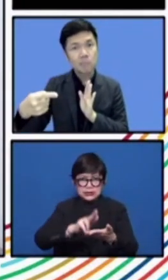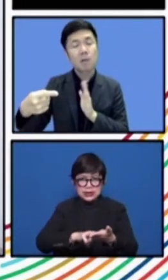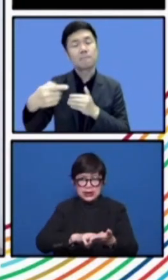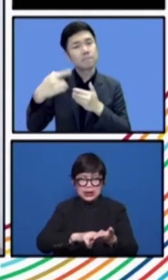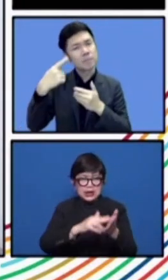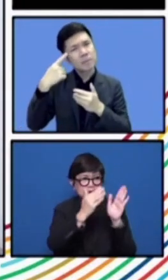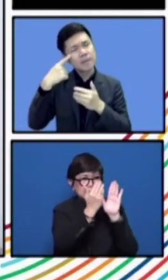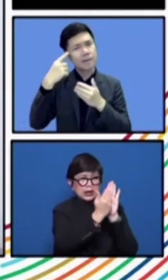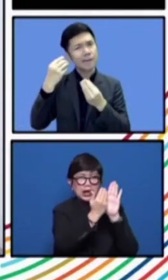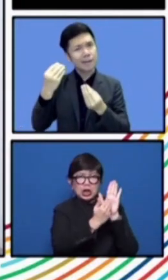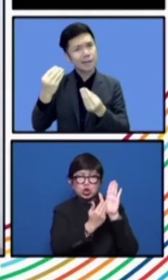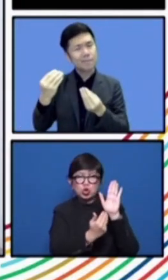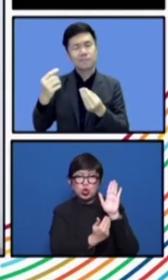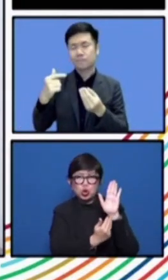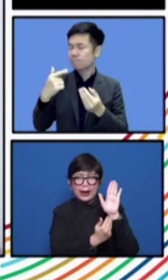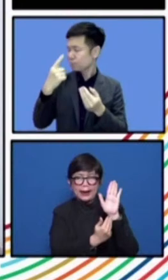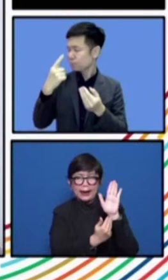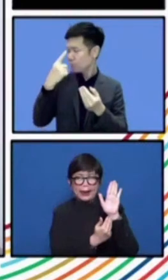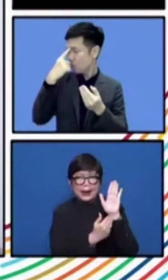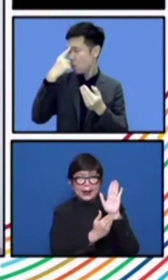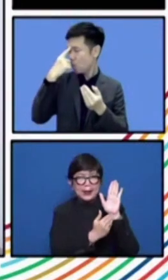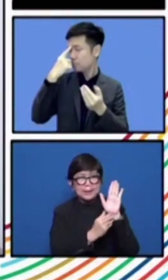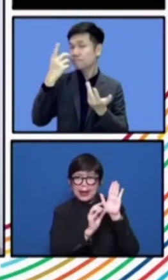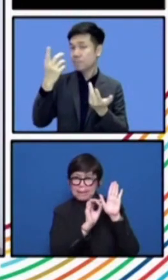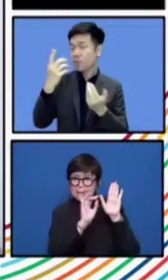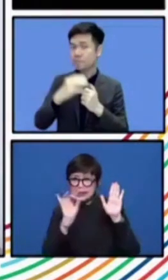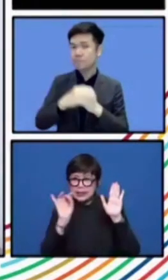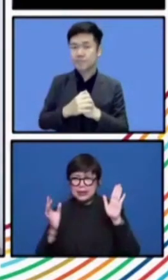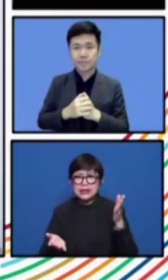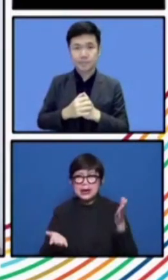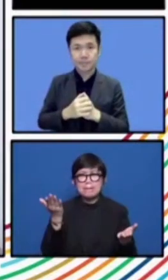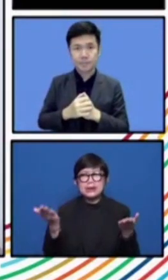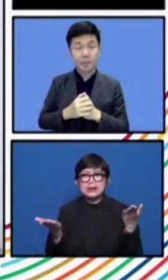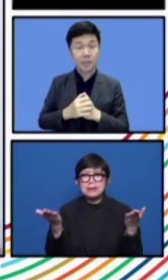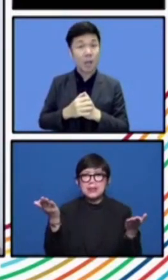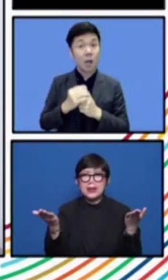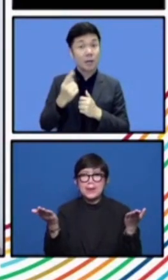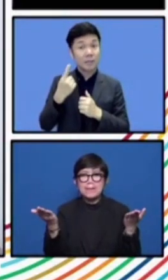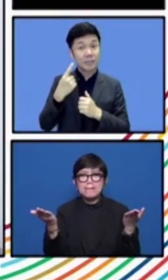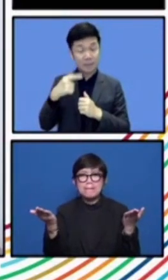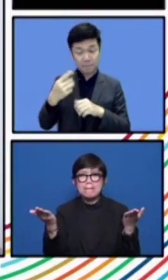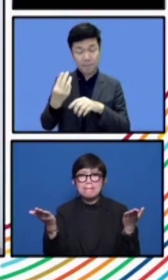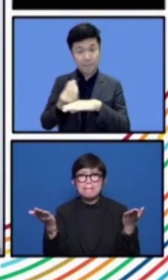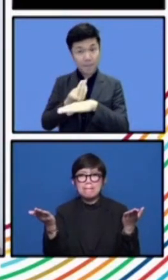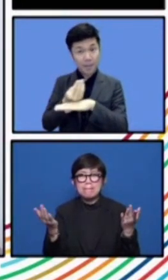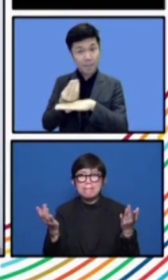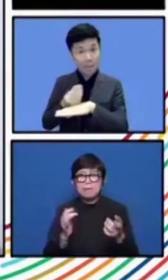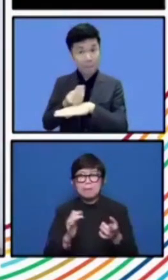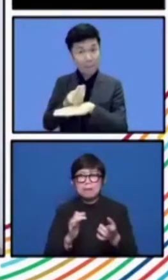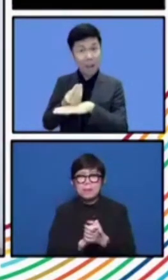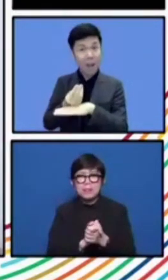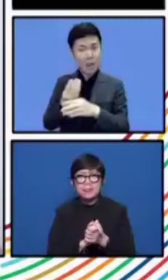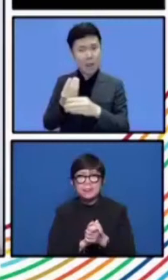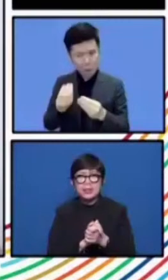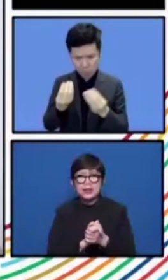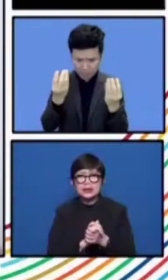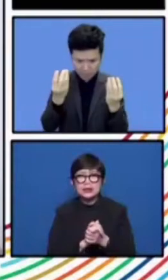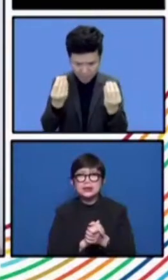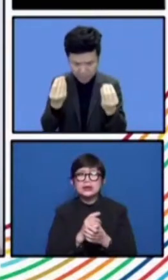important to take into account the capacity and resources of RMI at that time